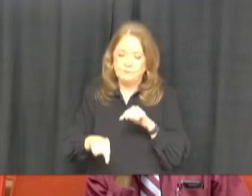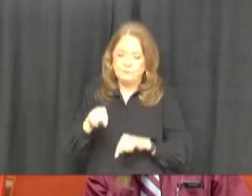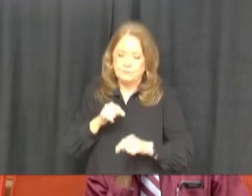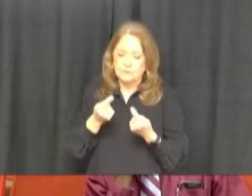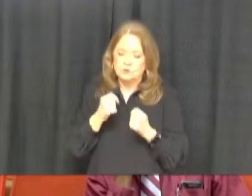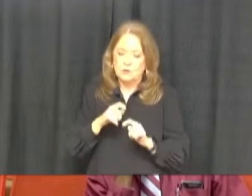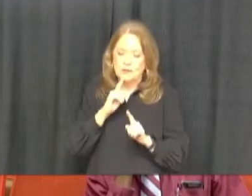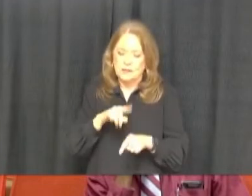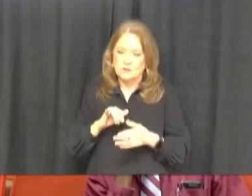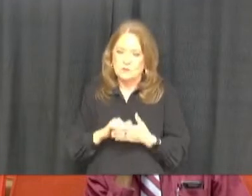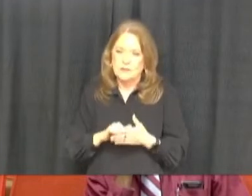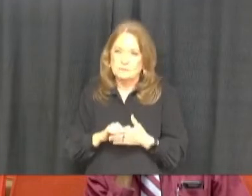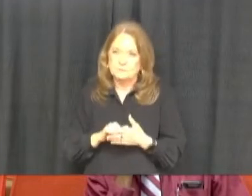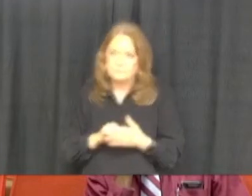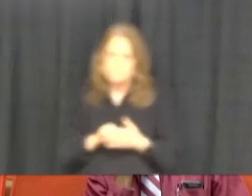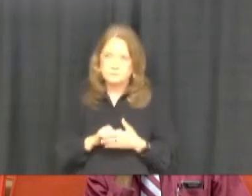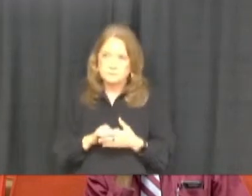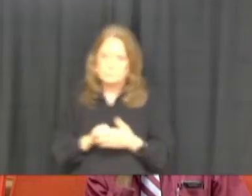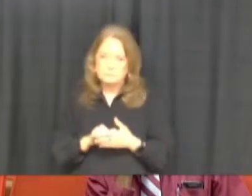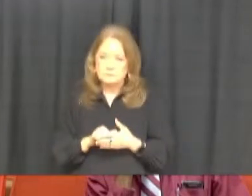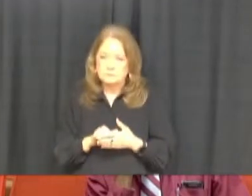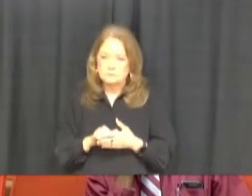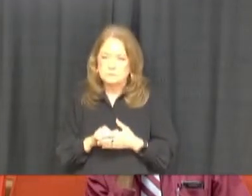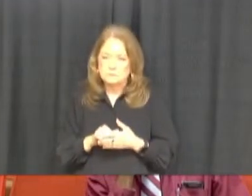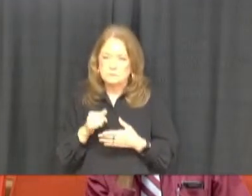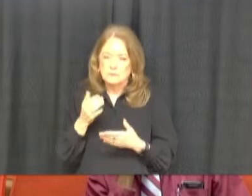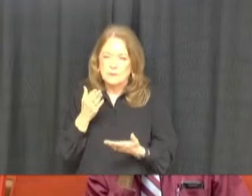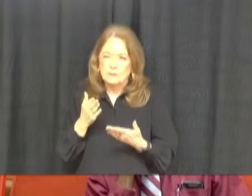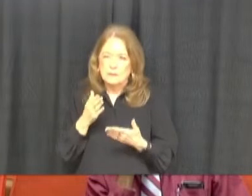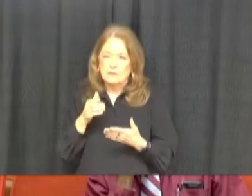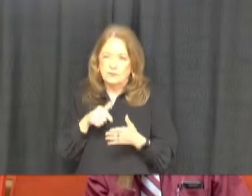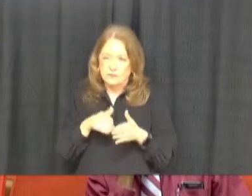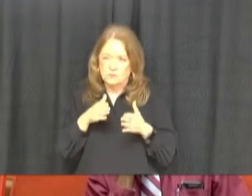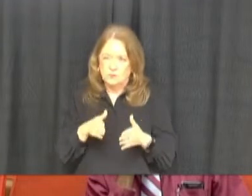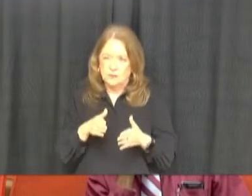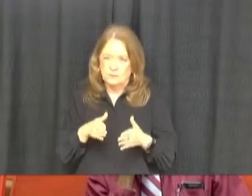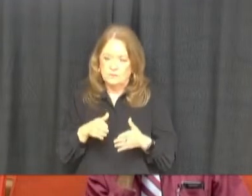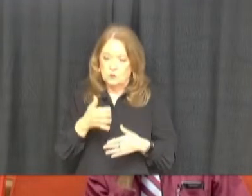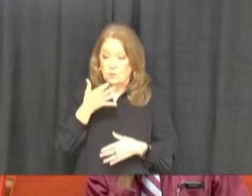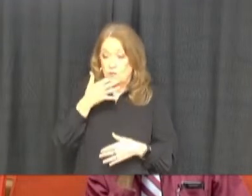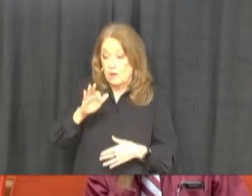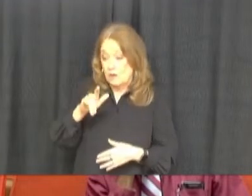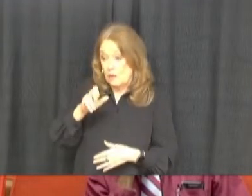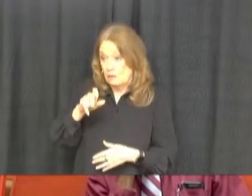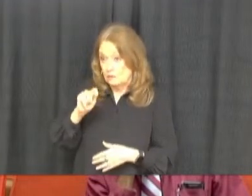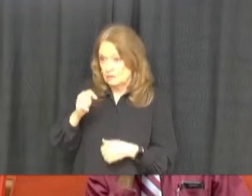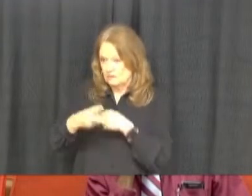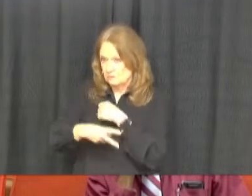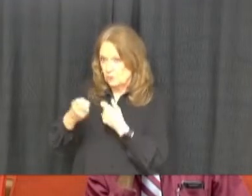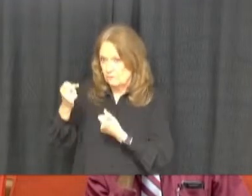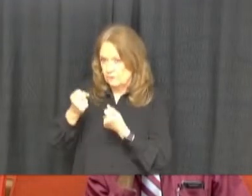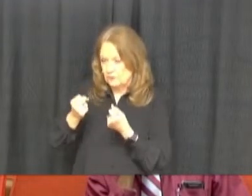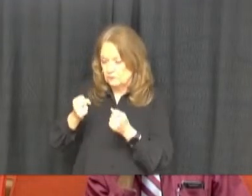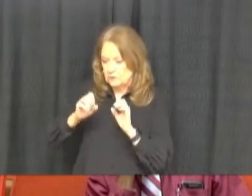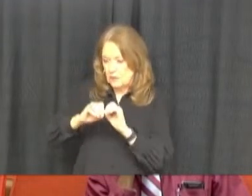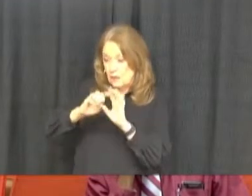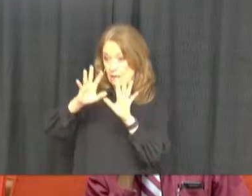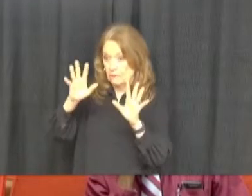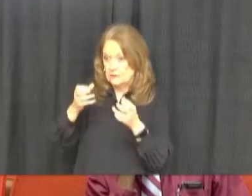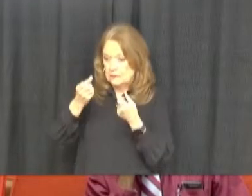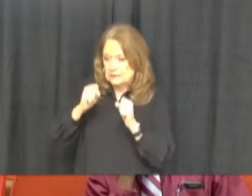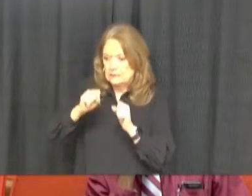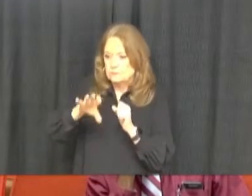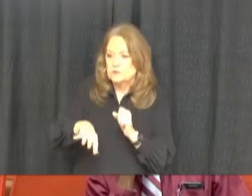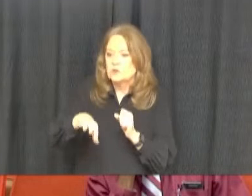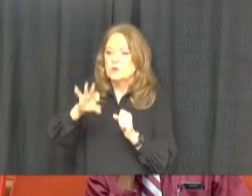to answer that maybe this way. So the hot list is obviously an attempt to locate